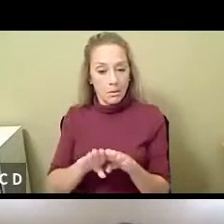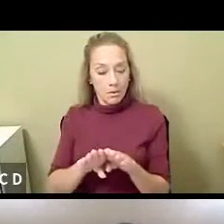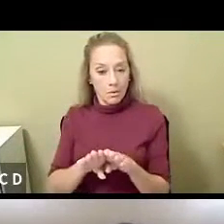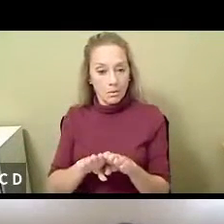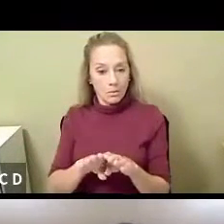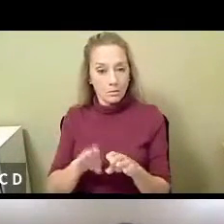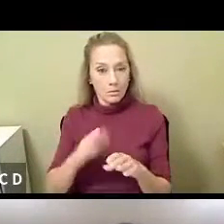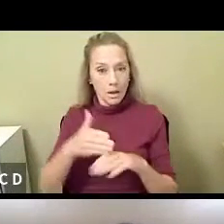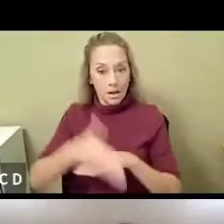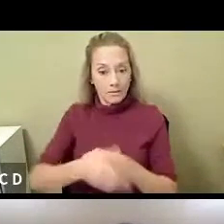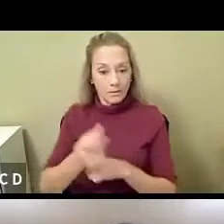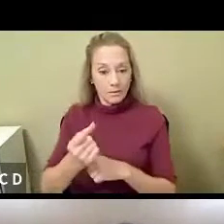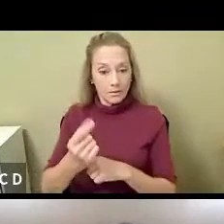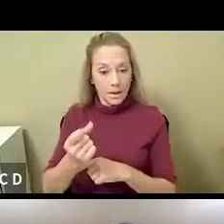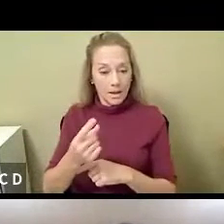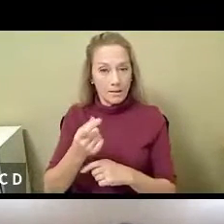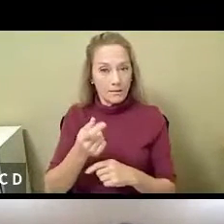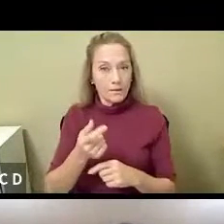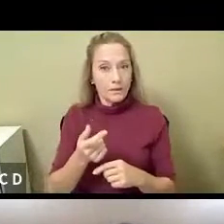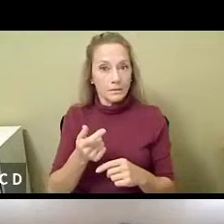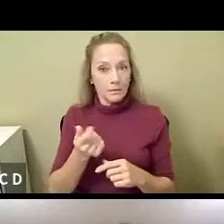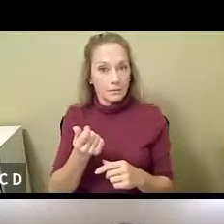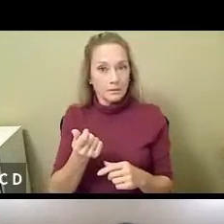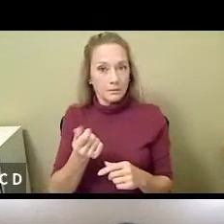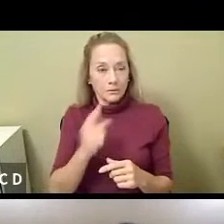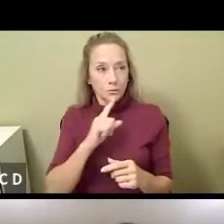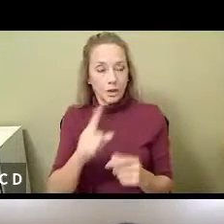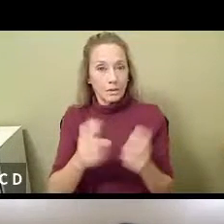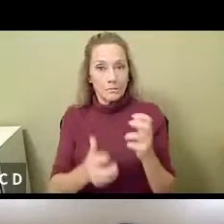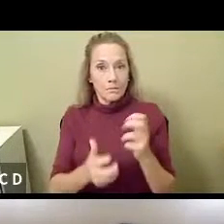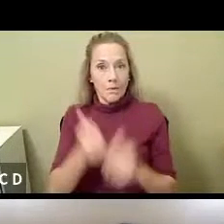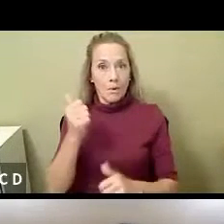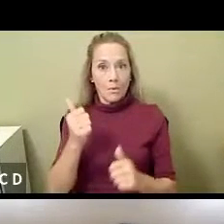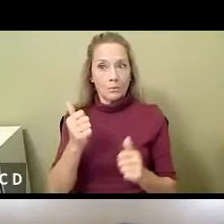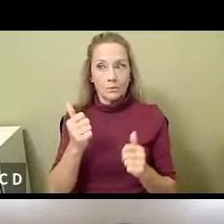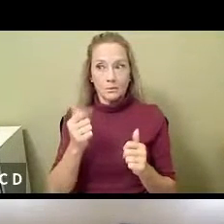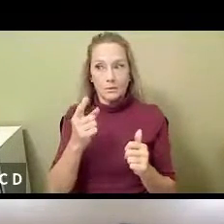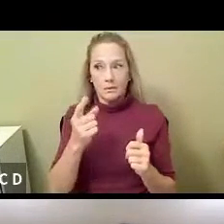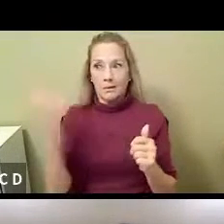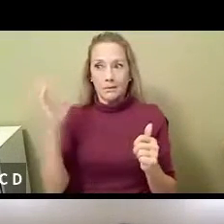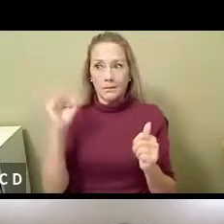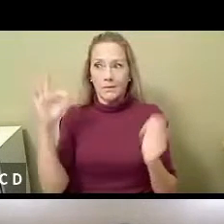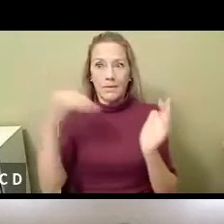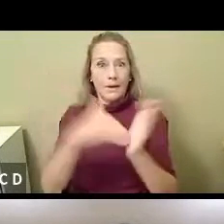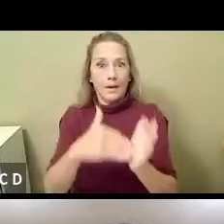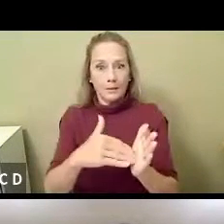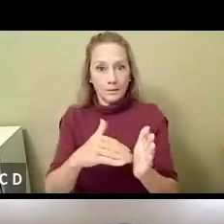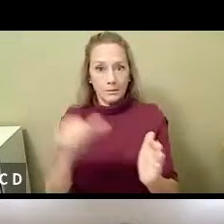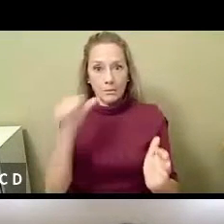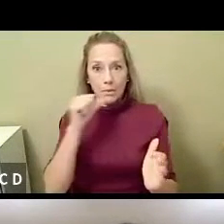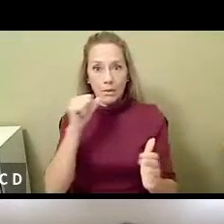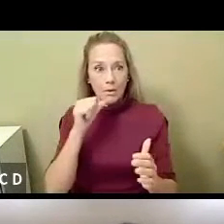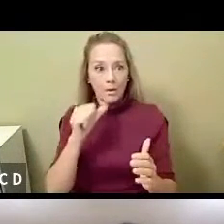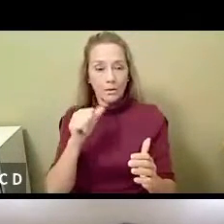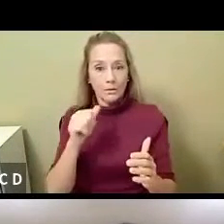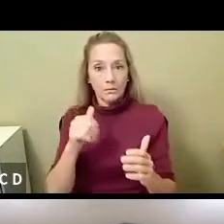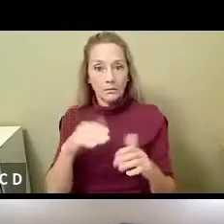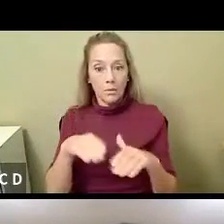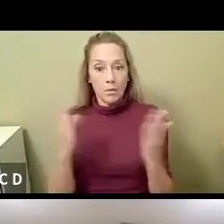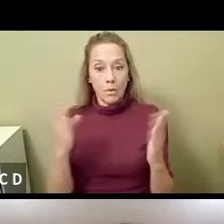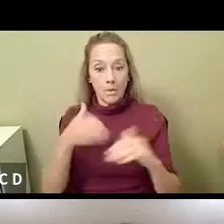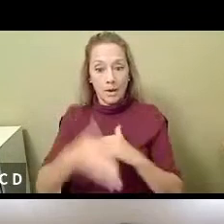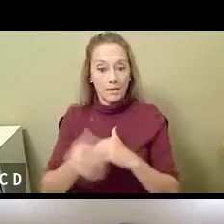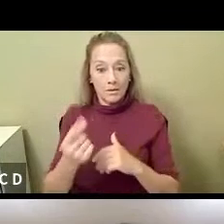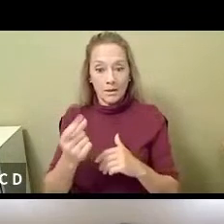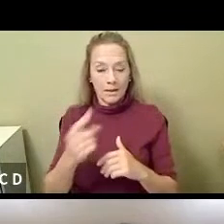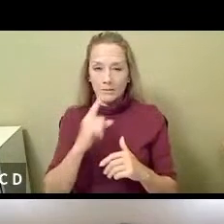our, hundreds to thousands of restaurants and bars that stay open past 11. So it is a